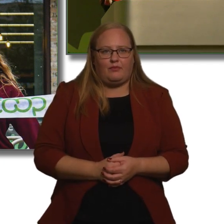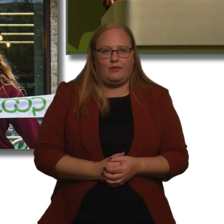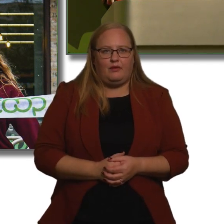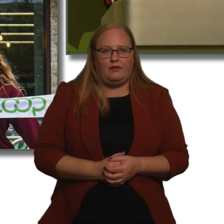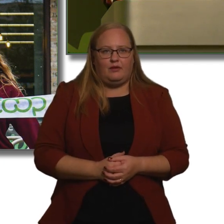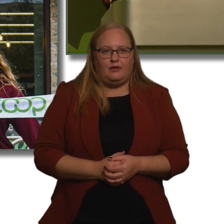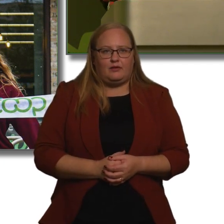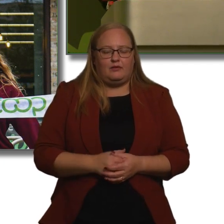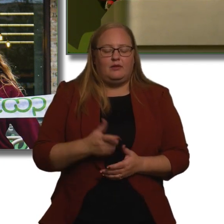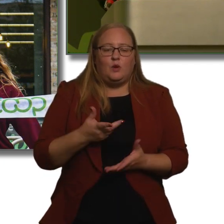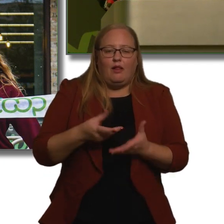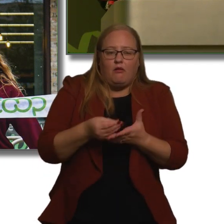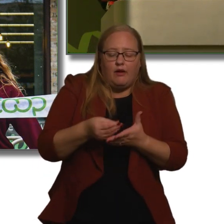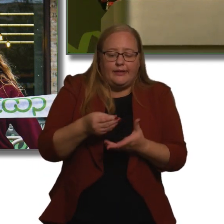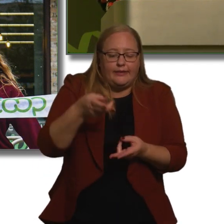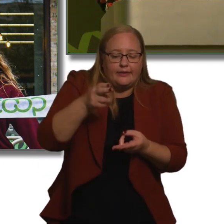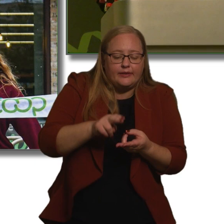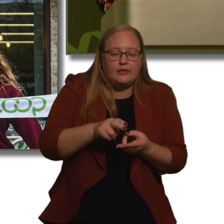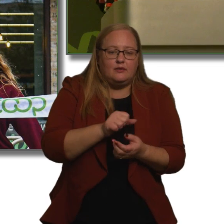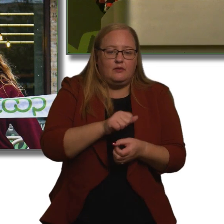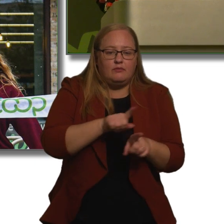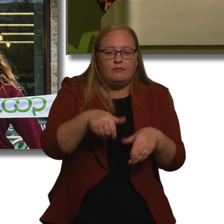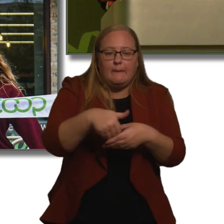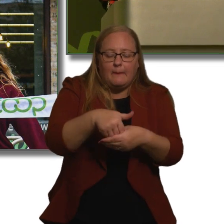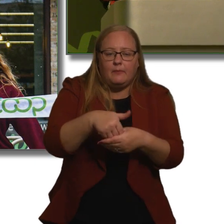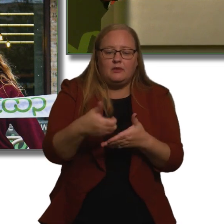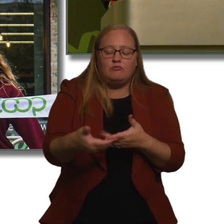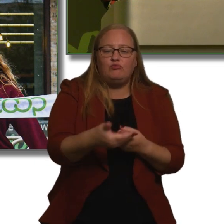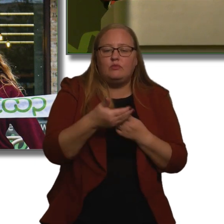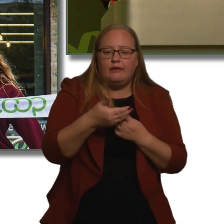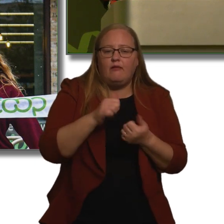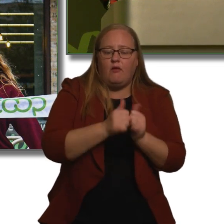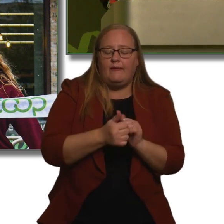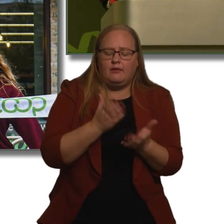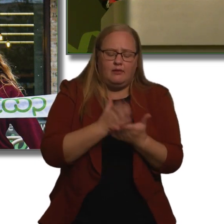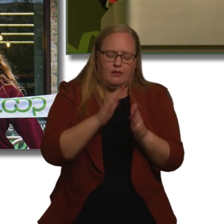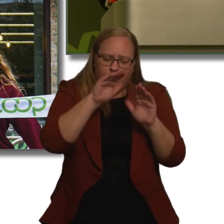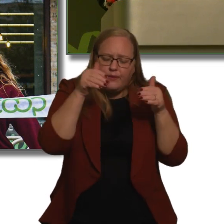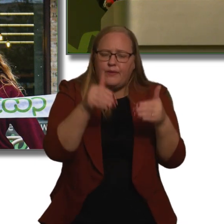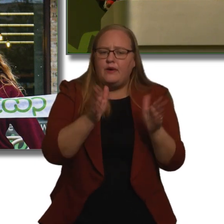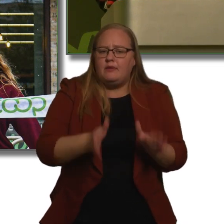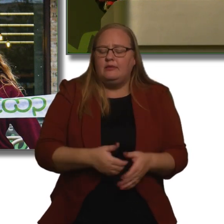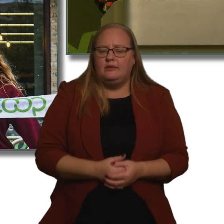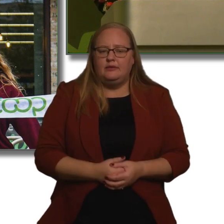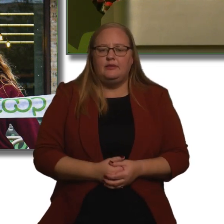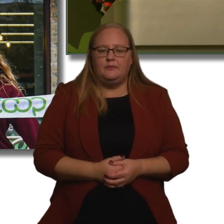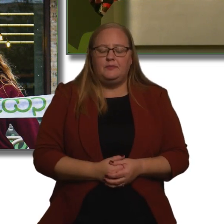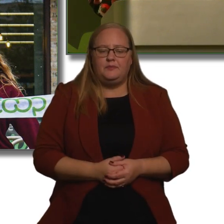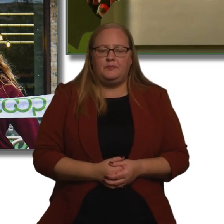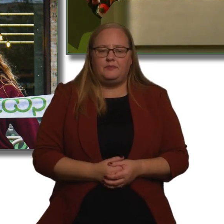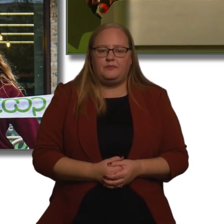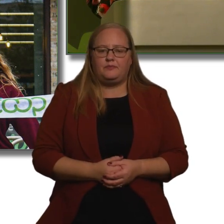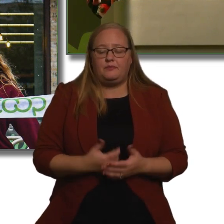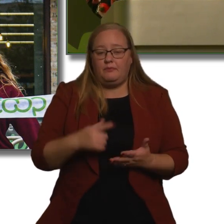and rewarding our colleagues has been our absolute focus. we made a decision